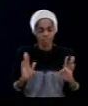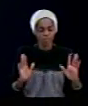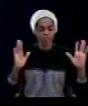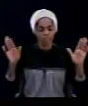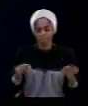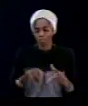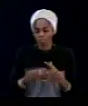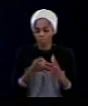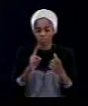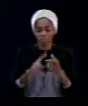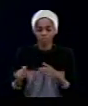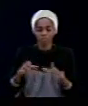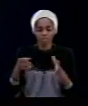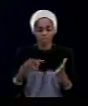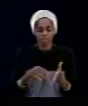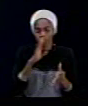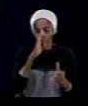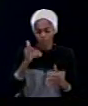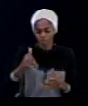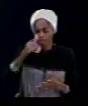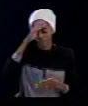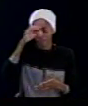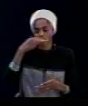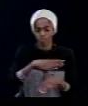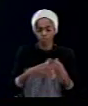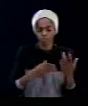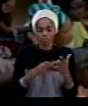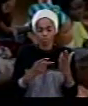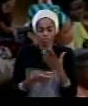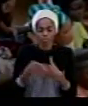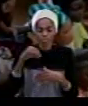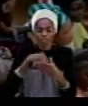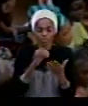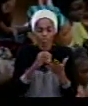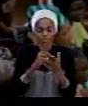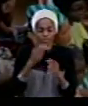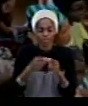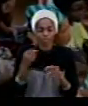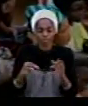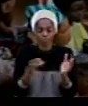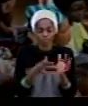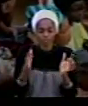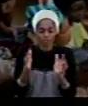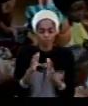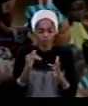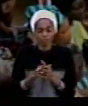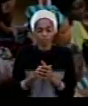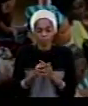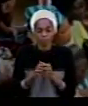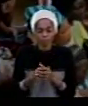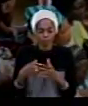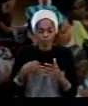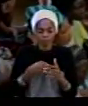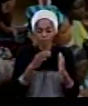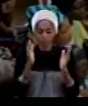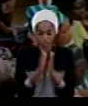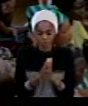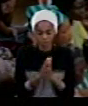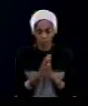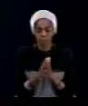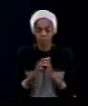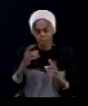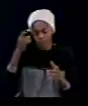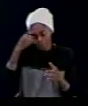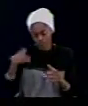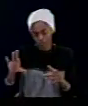will be the father of all crusade. In the name of Jesus, we pray for our Father in the Lord